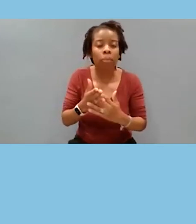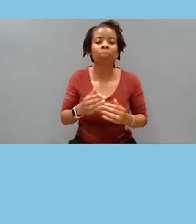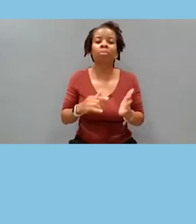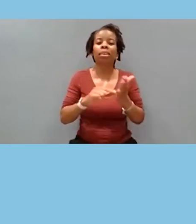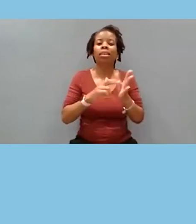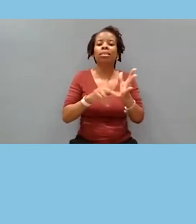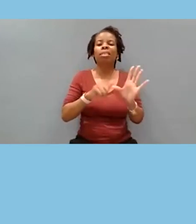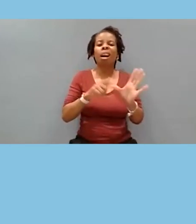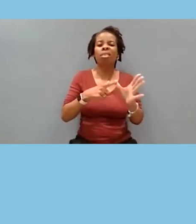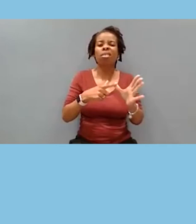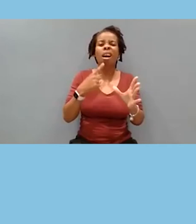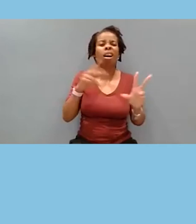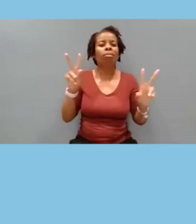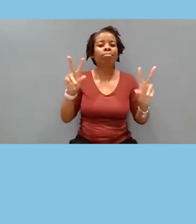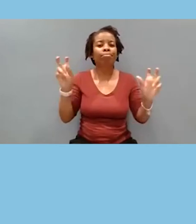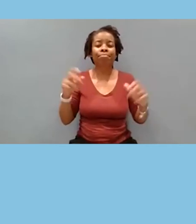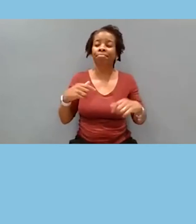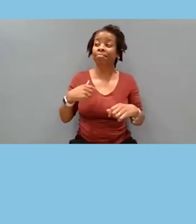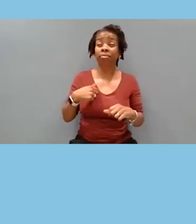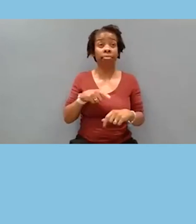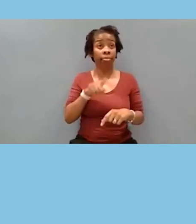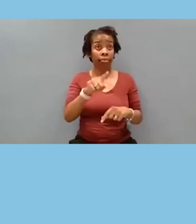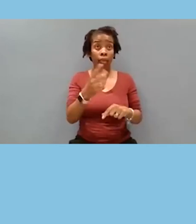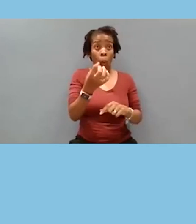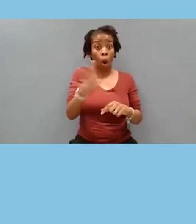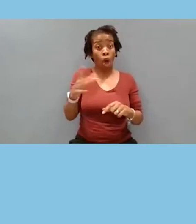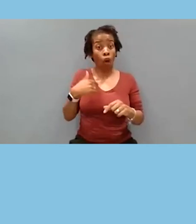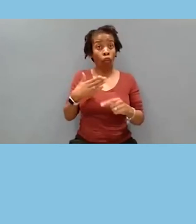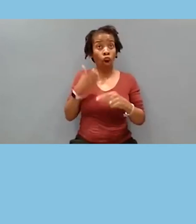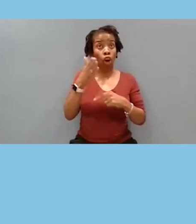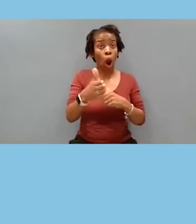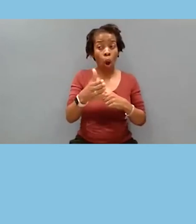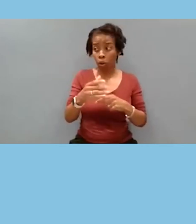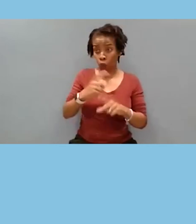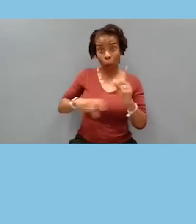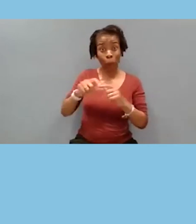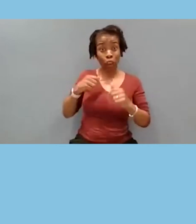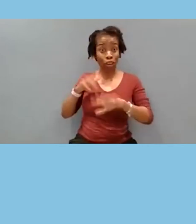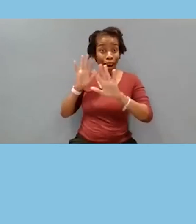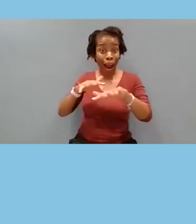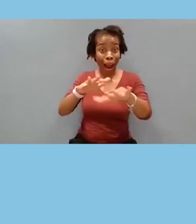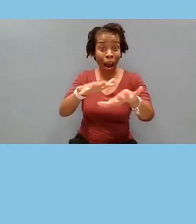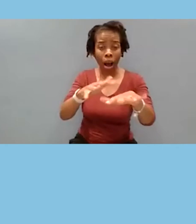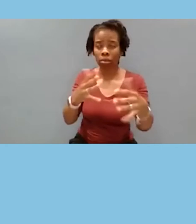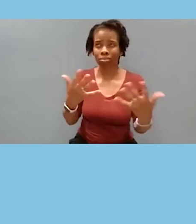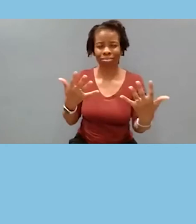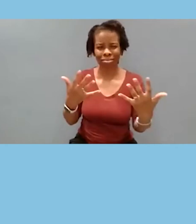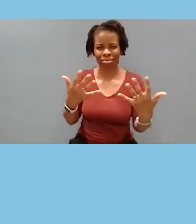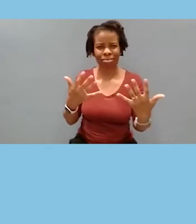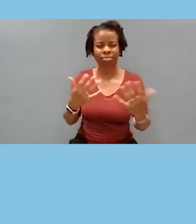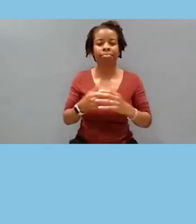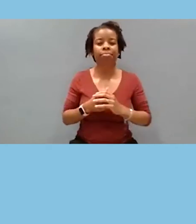a community needs to respond, at least not all the time, that assumption still everywhere pervades.